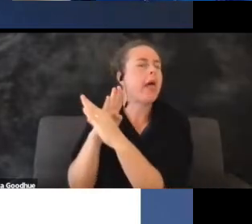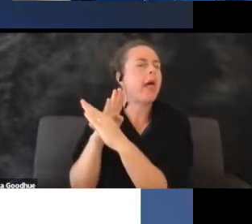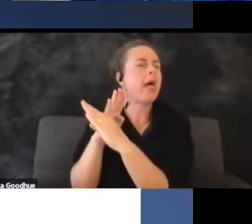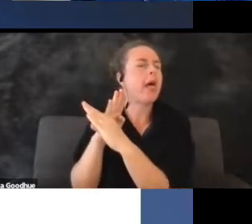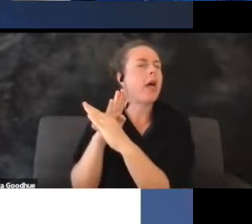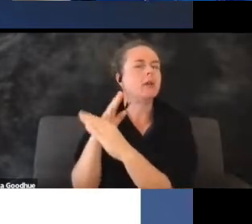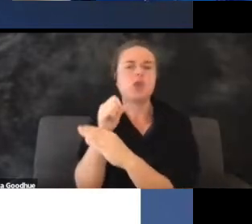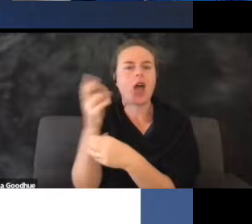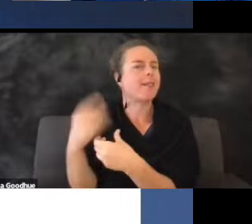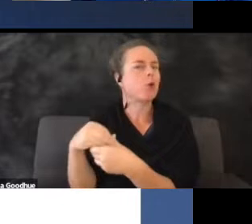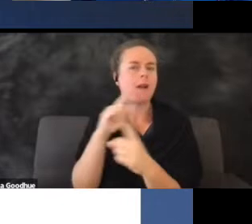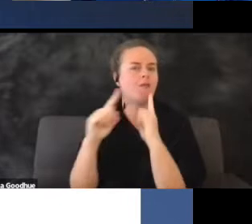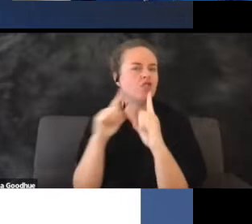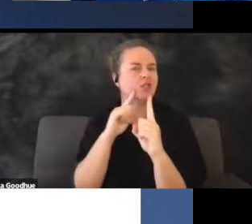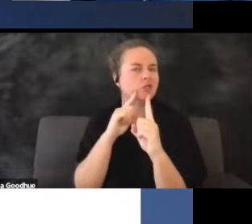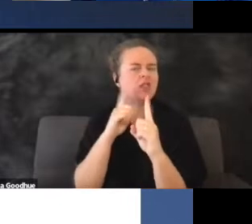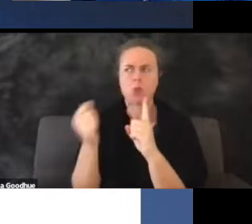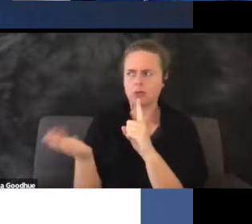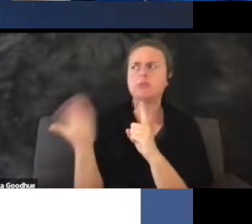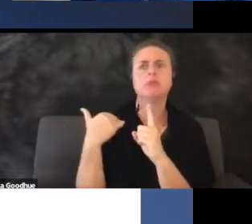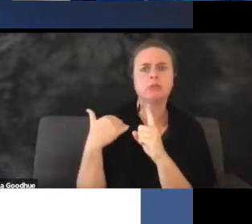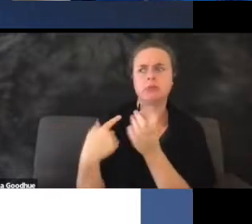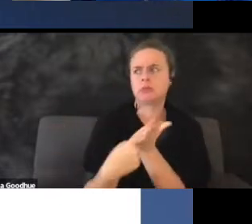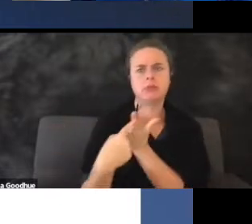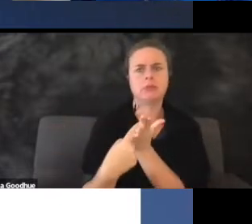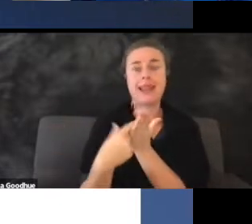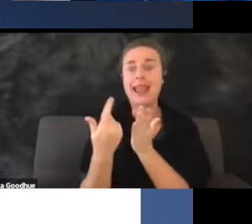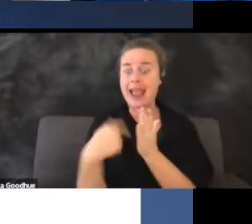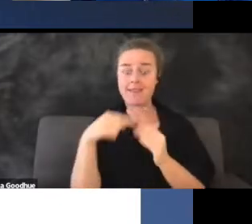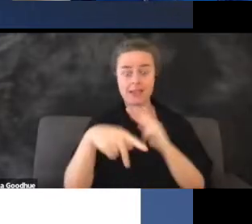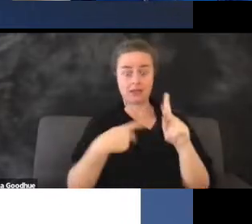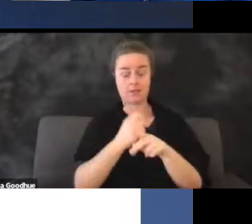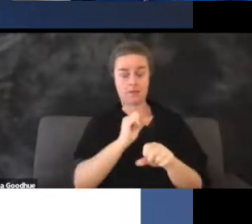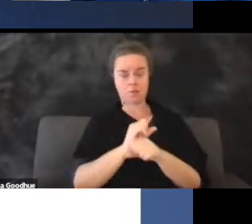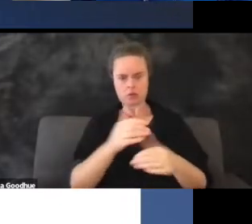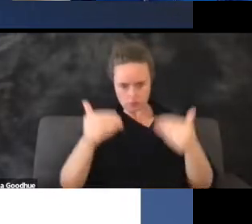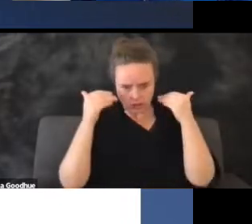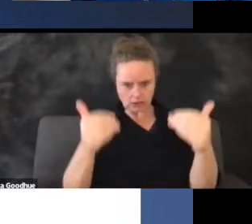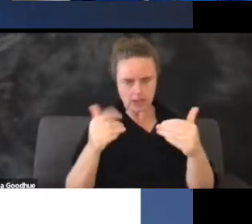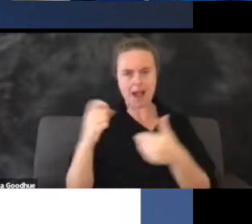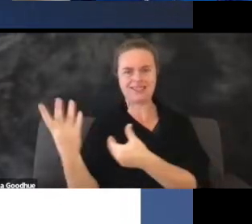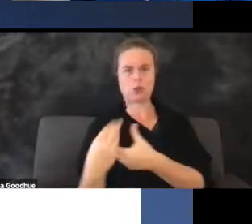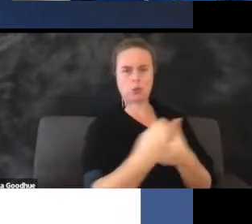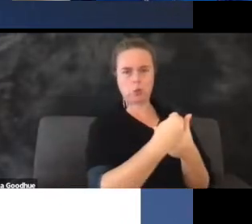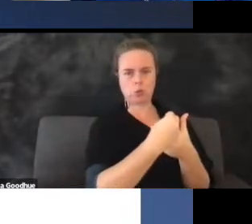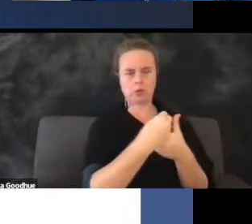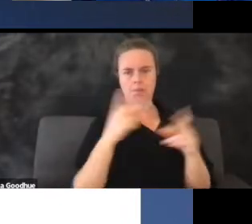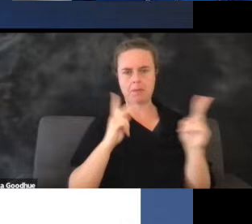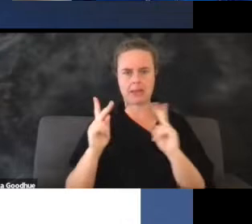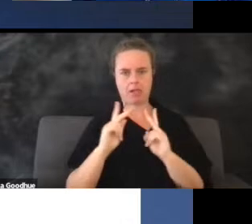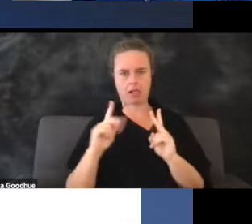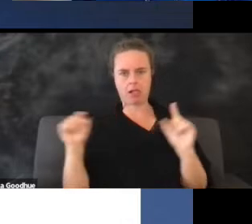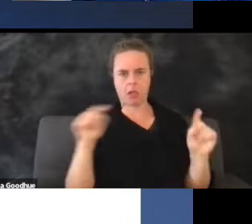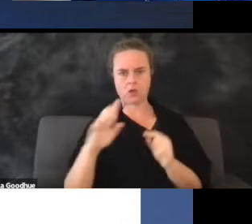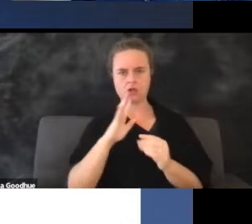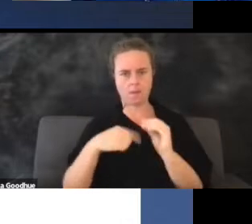mindset that we need in order to move any of this work forward and have it be successful. There is tremendous